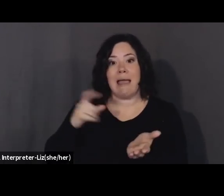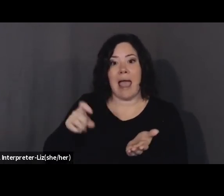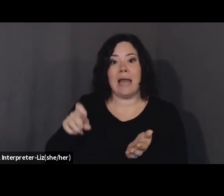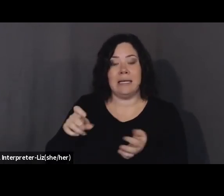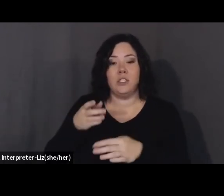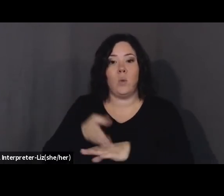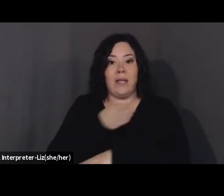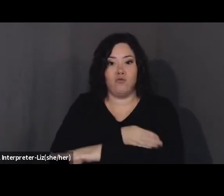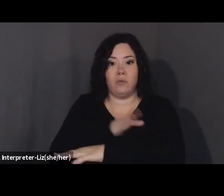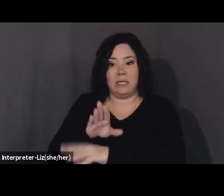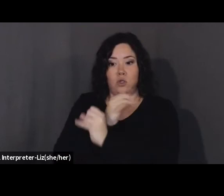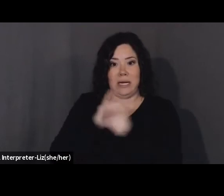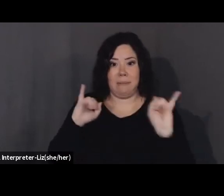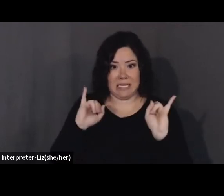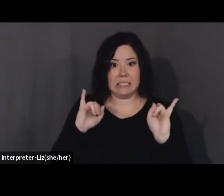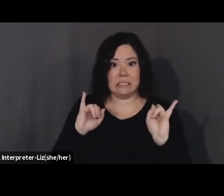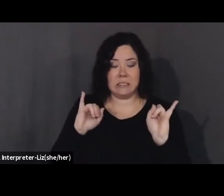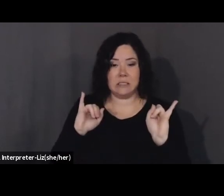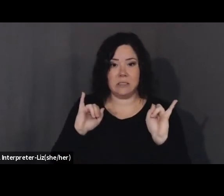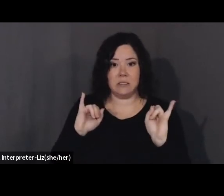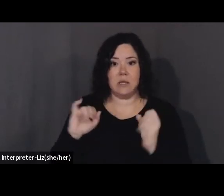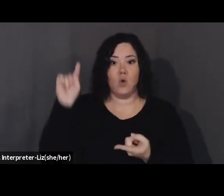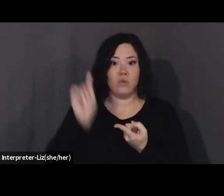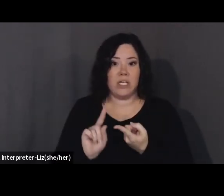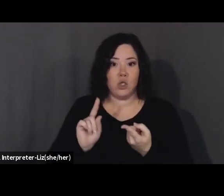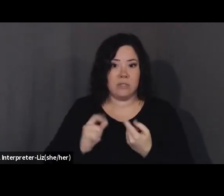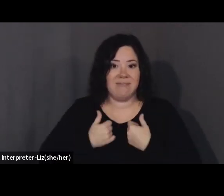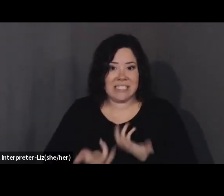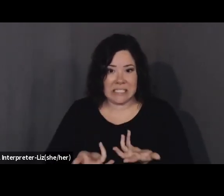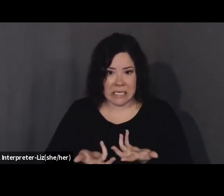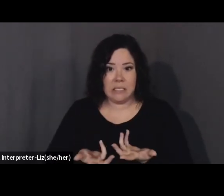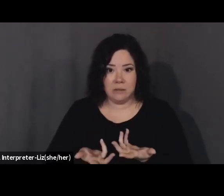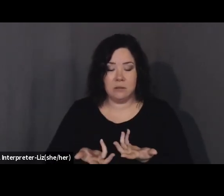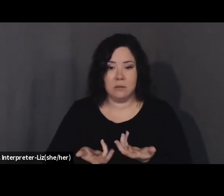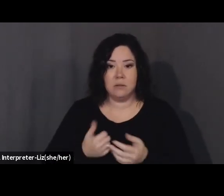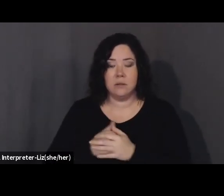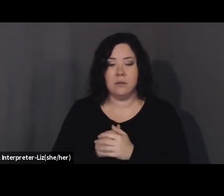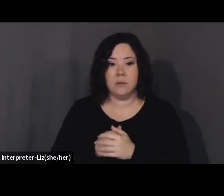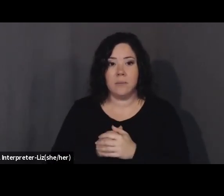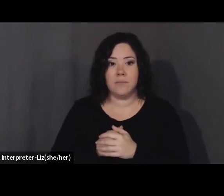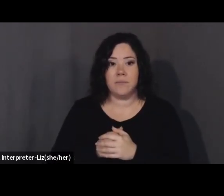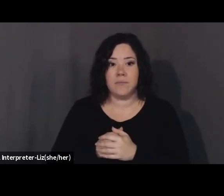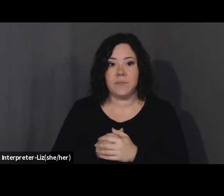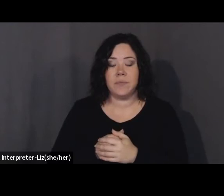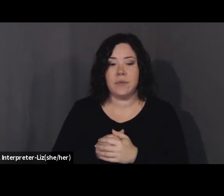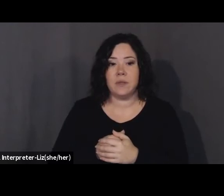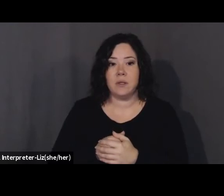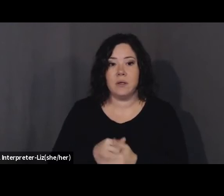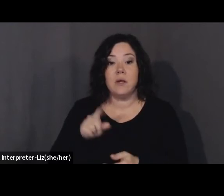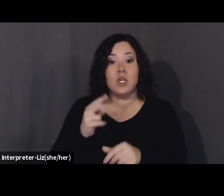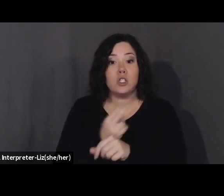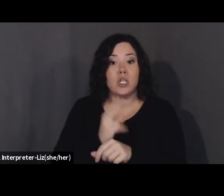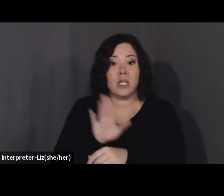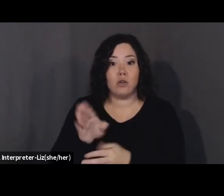her independence and reduce her fatigue. And she used her